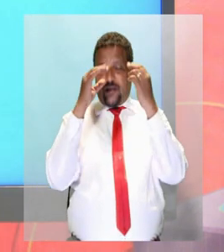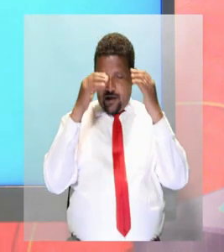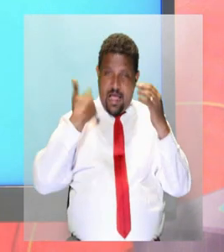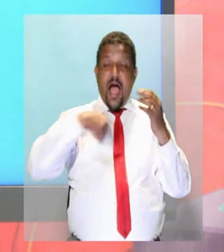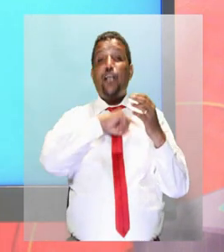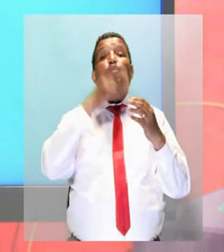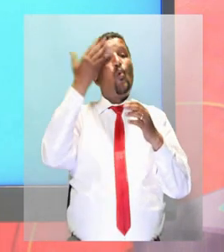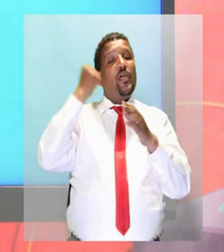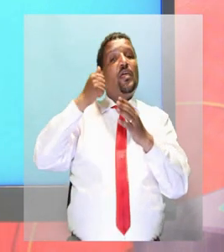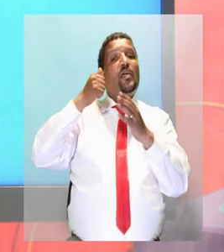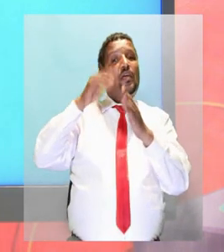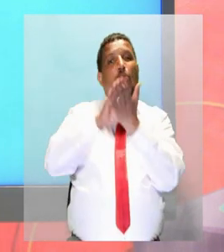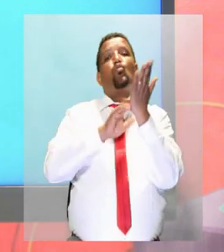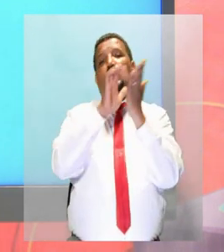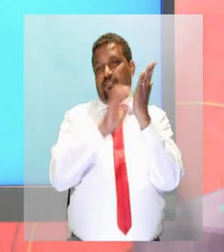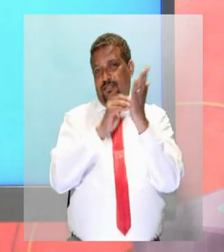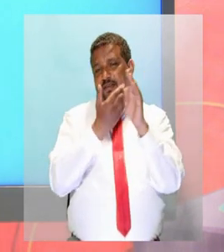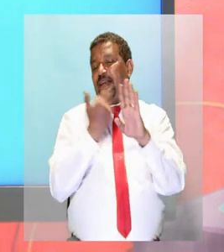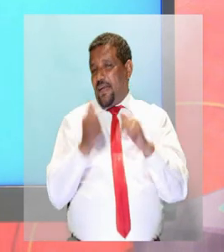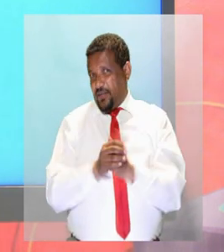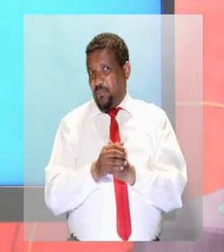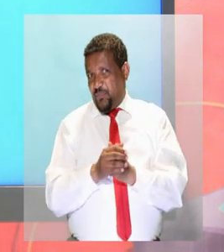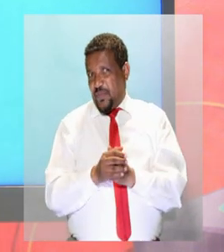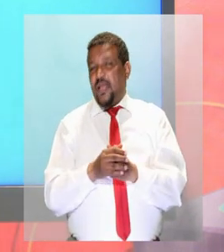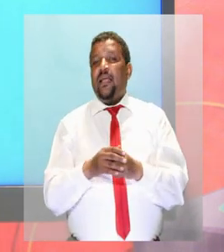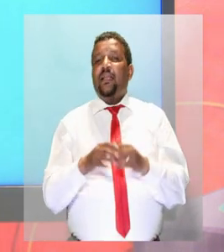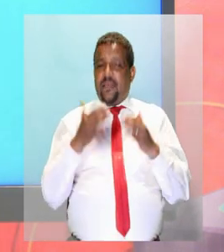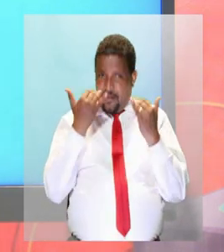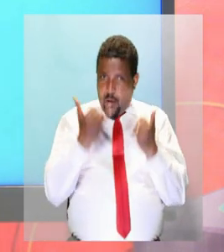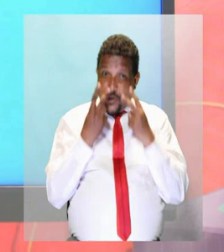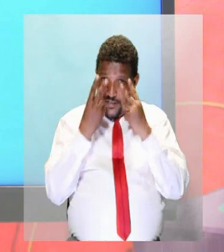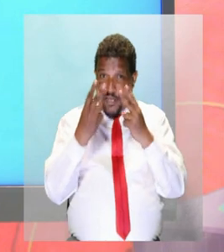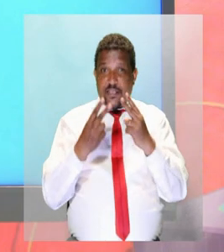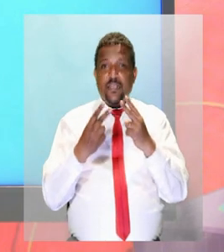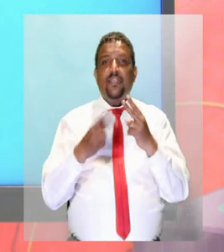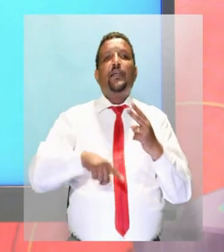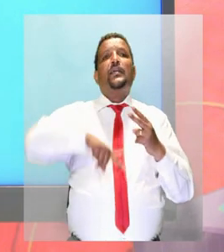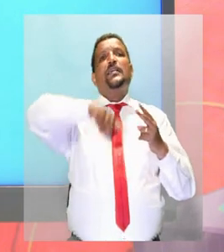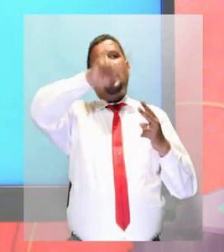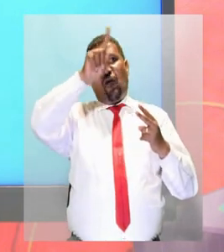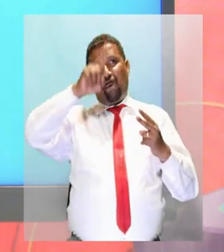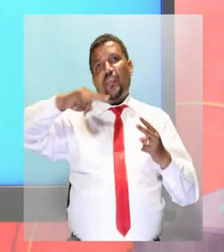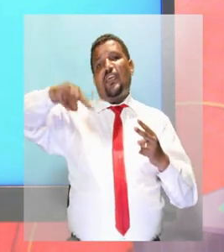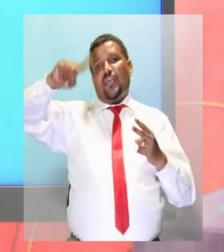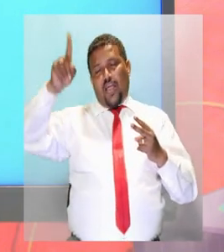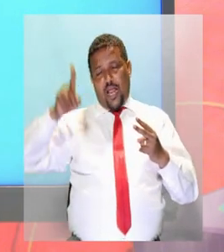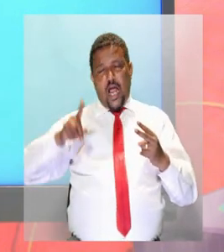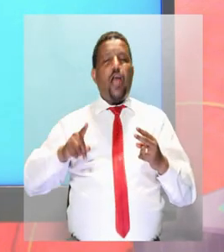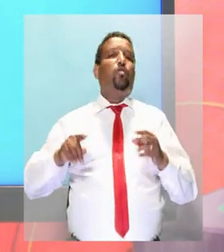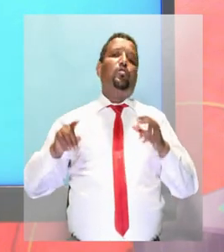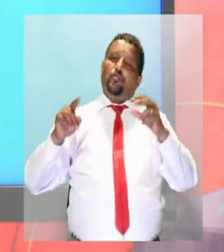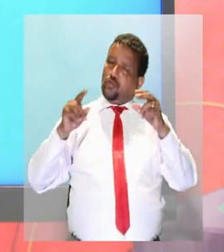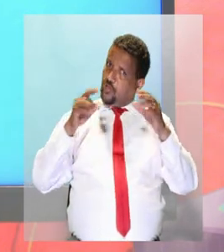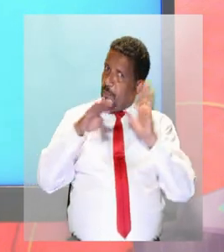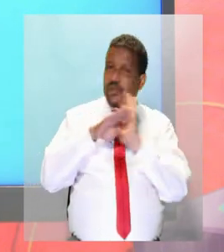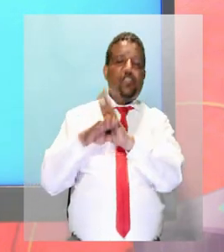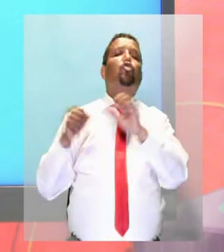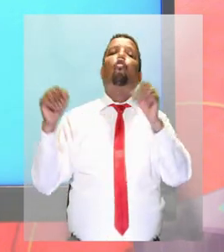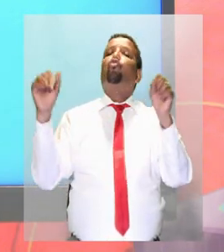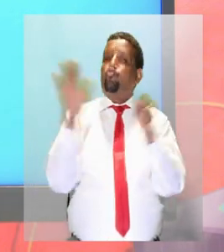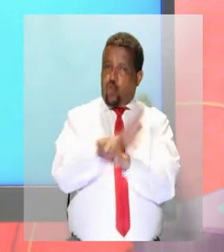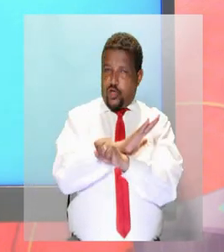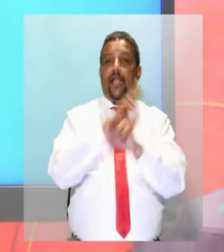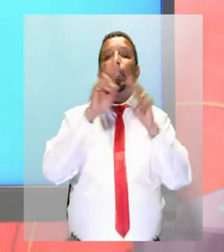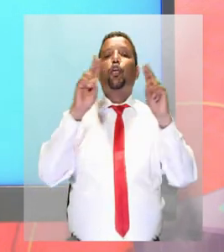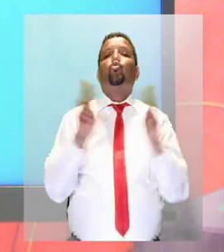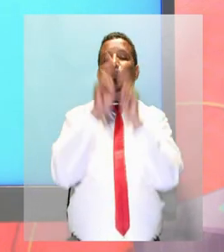calculated earlier. Now, let's see the graphical representation of the total utility and the marginal utility of